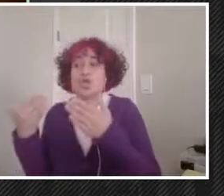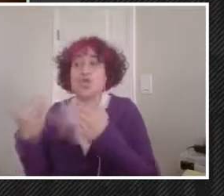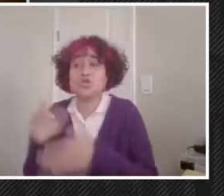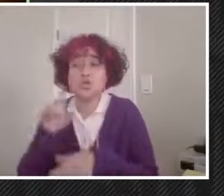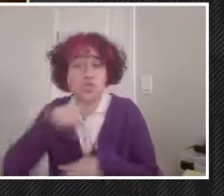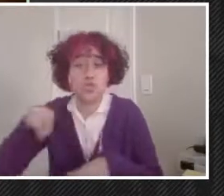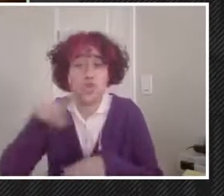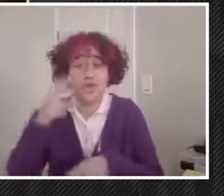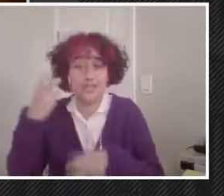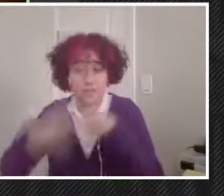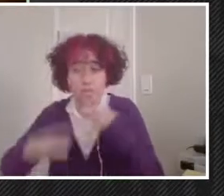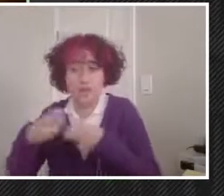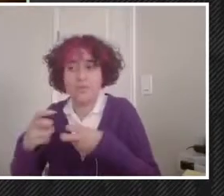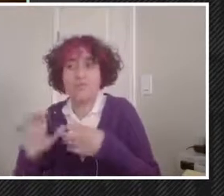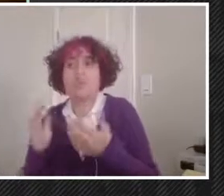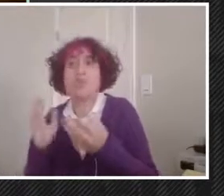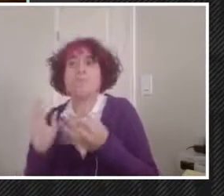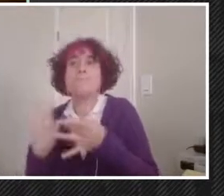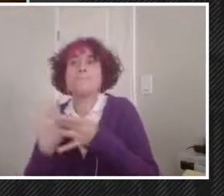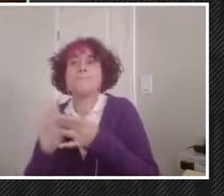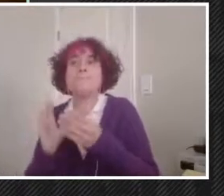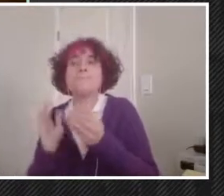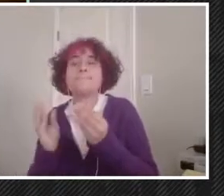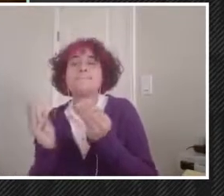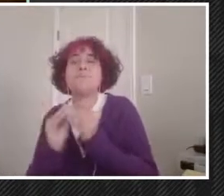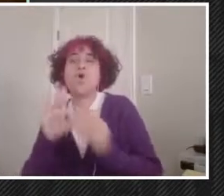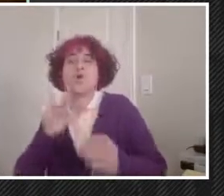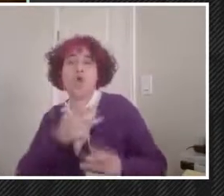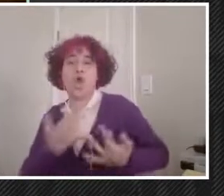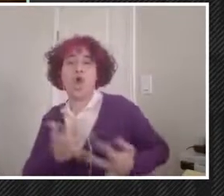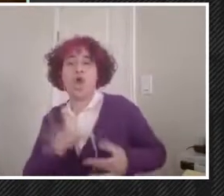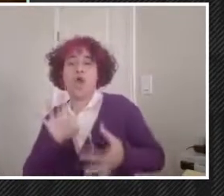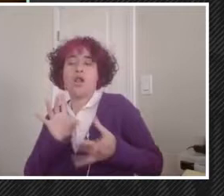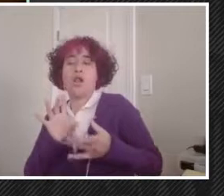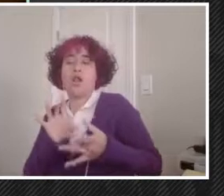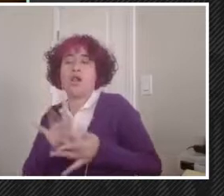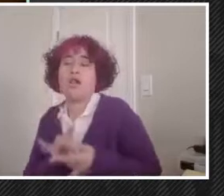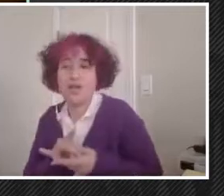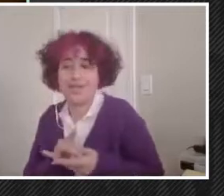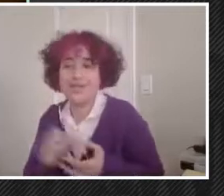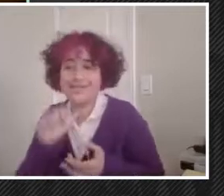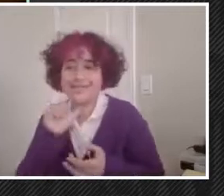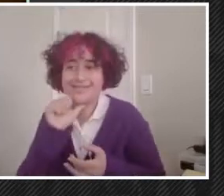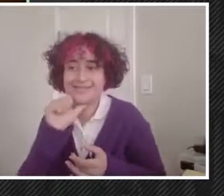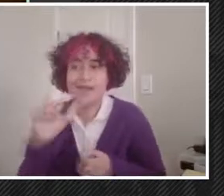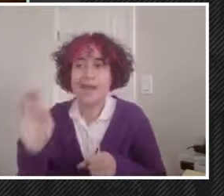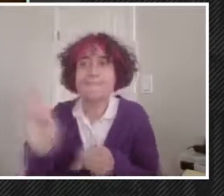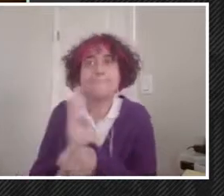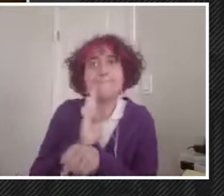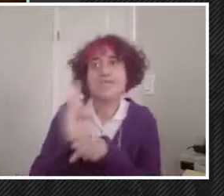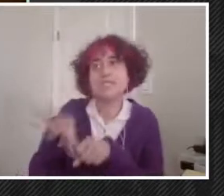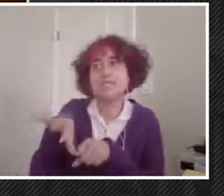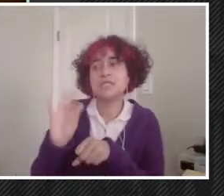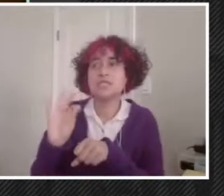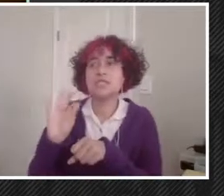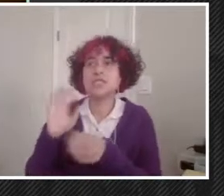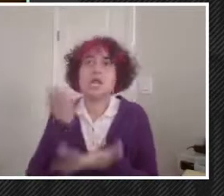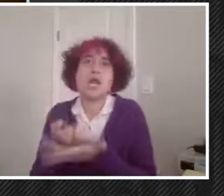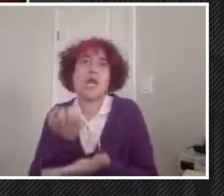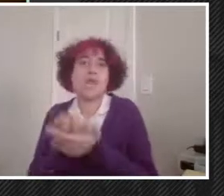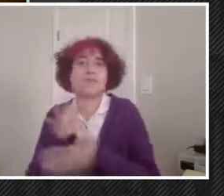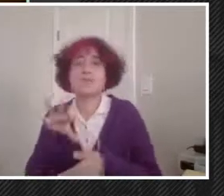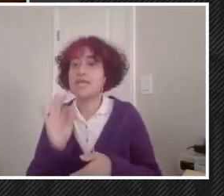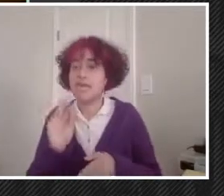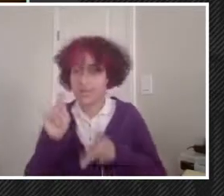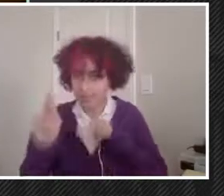And it's not a policy decision. It's not a business decision. It becomes a people decision. And too often, people in